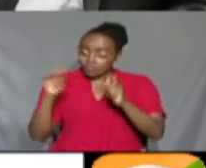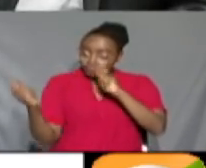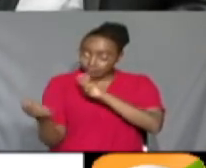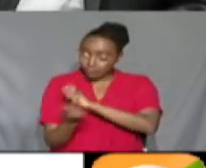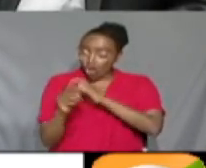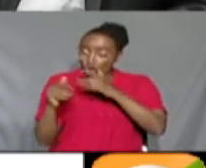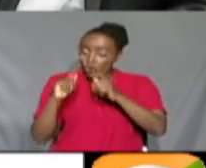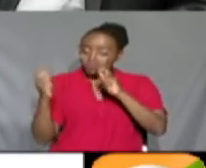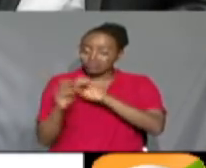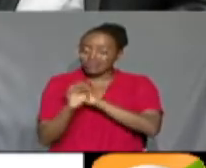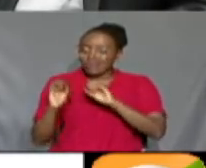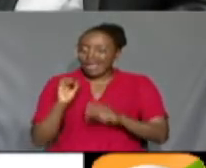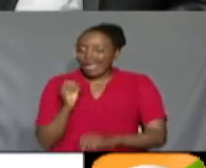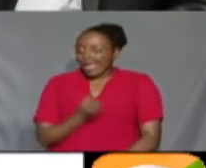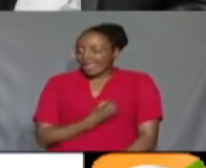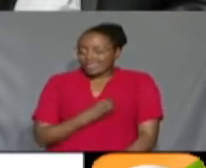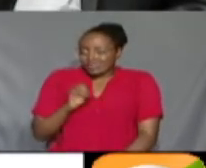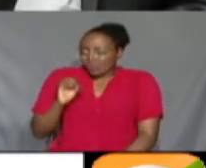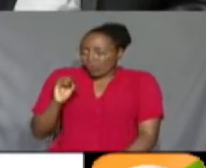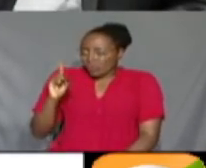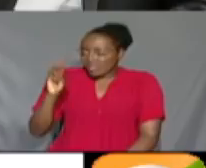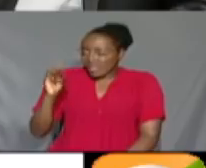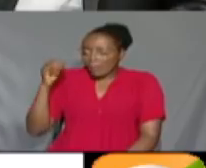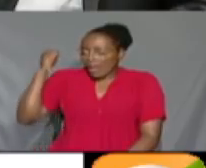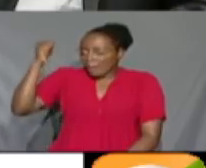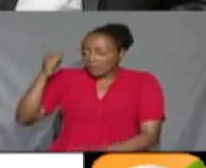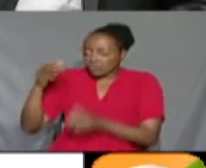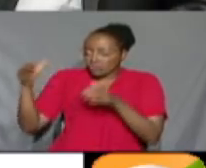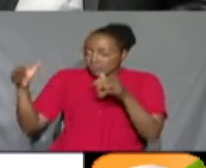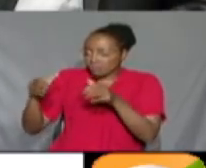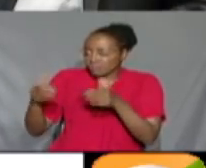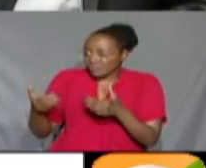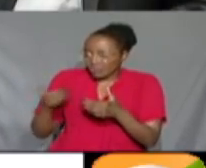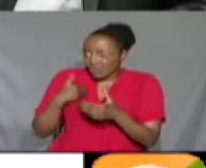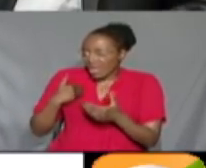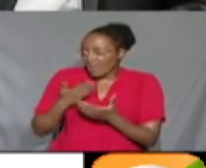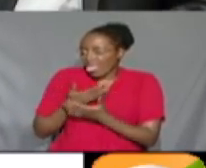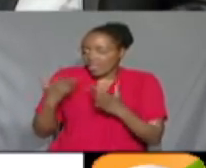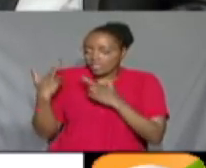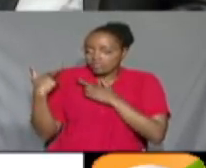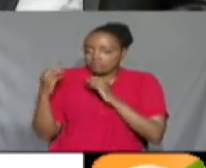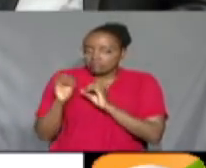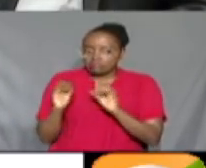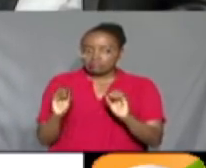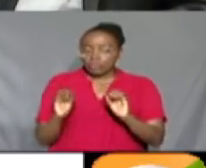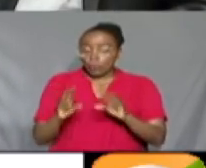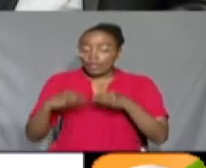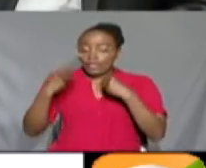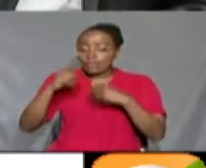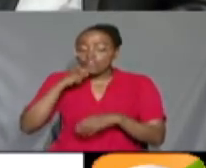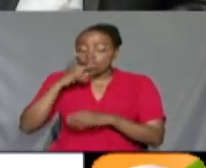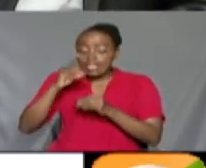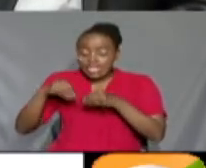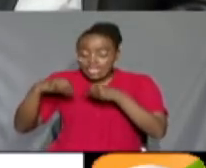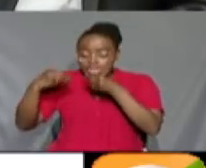ODM. We are just part of the society. We are just a political, and we will give our views to the task force if we are given an opportunity as a political